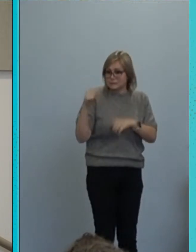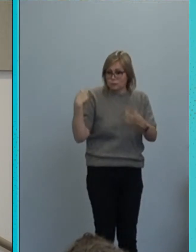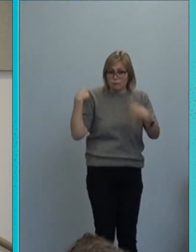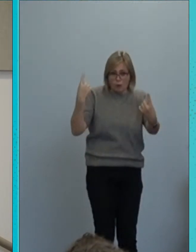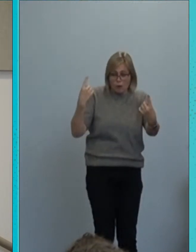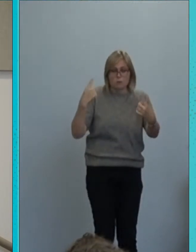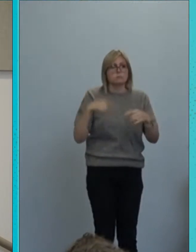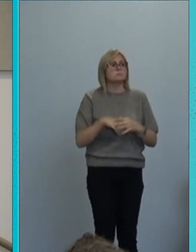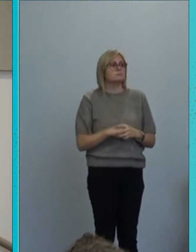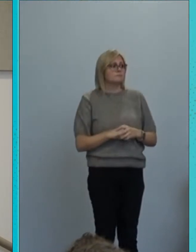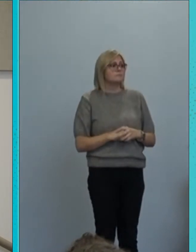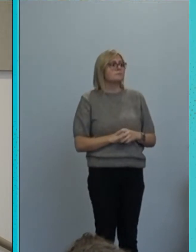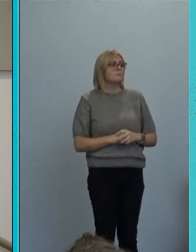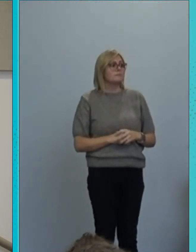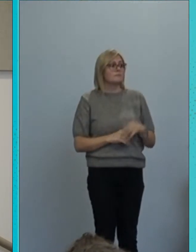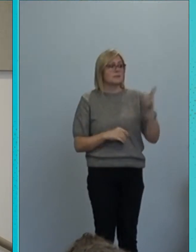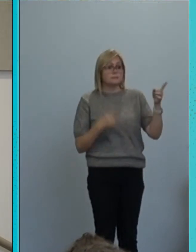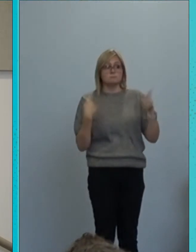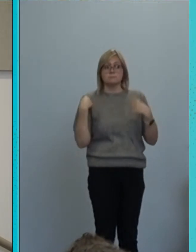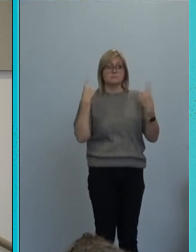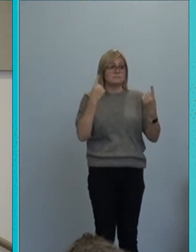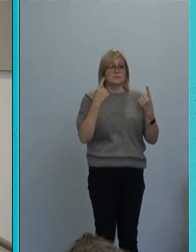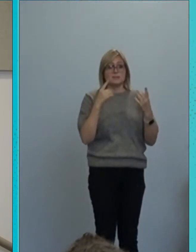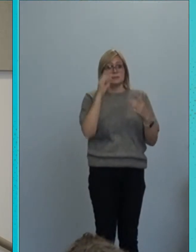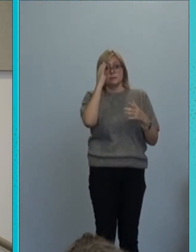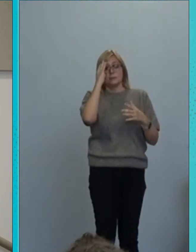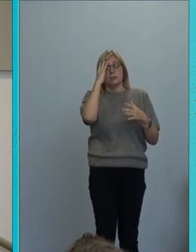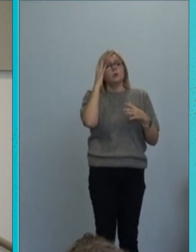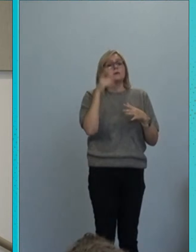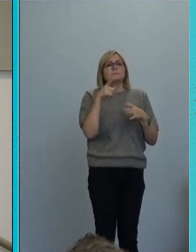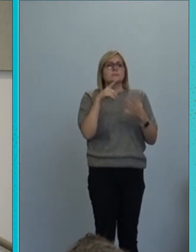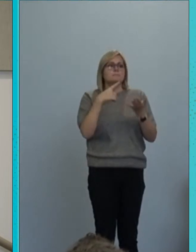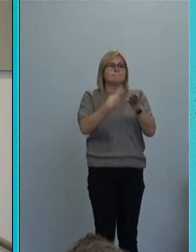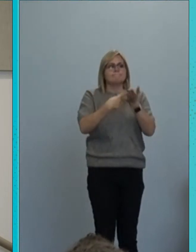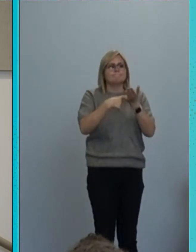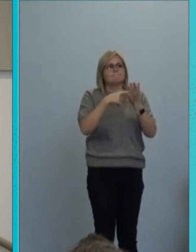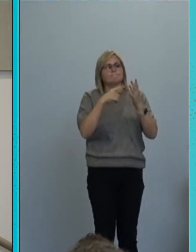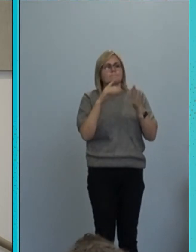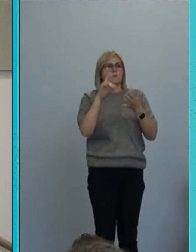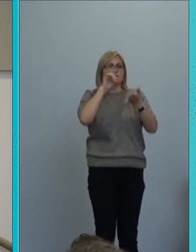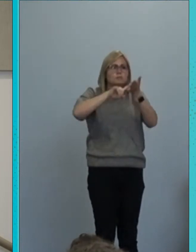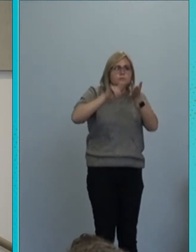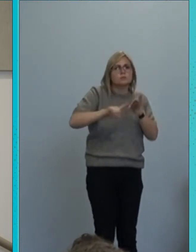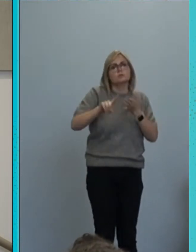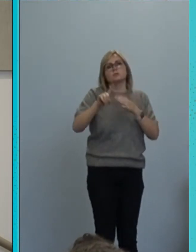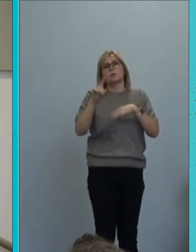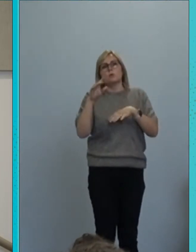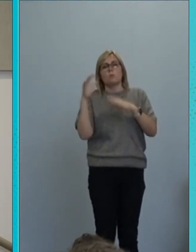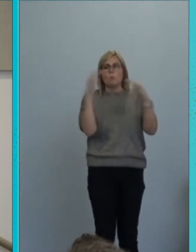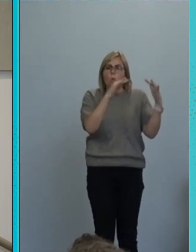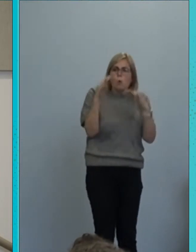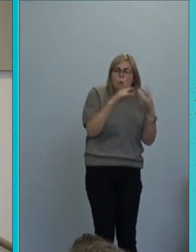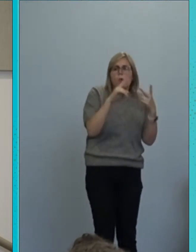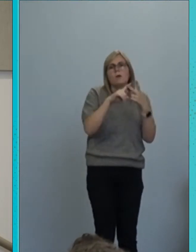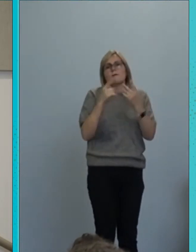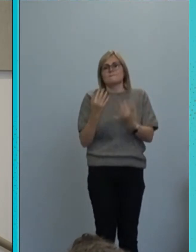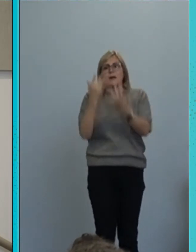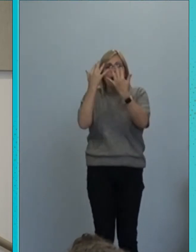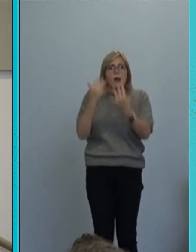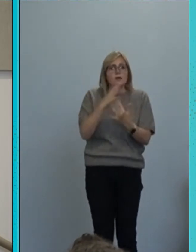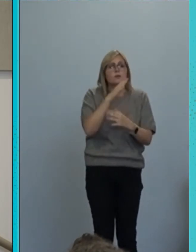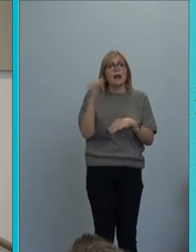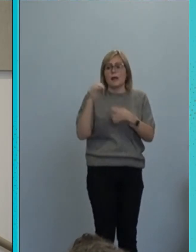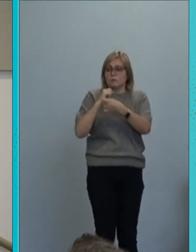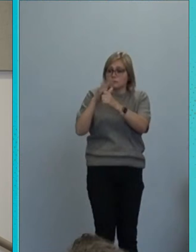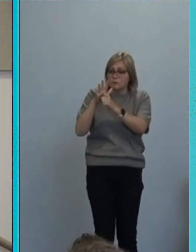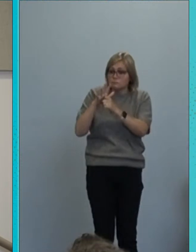of covering foreign wars, domestic wildfires, and the pandemic for the